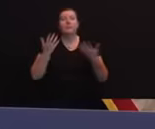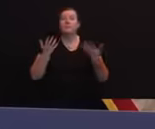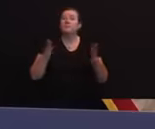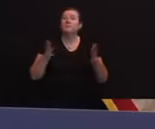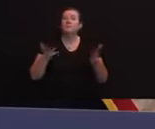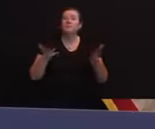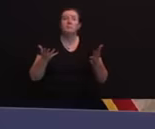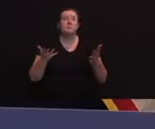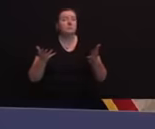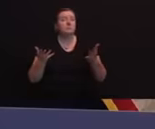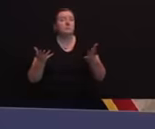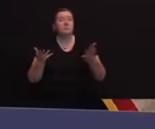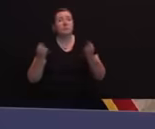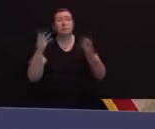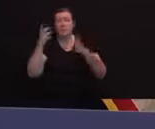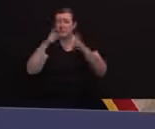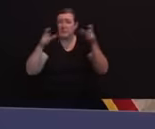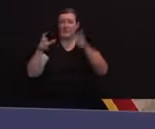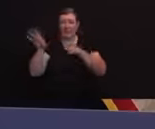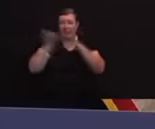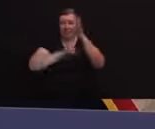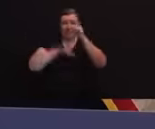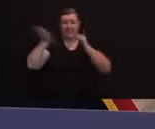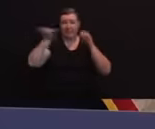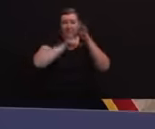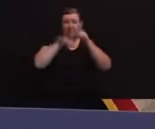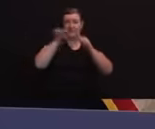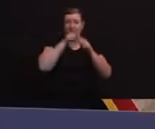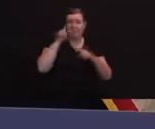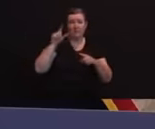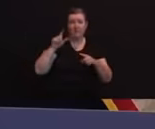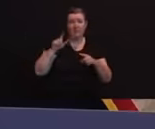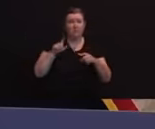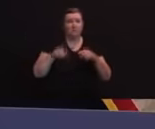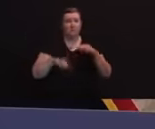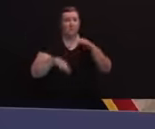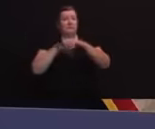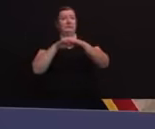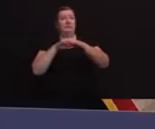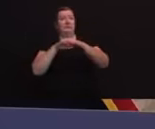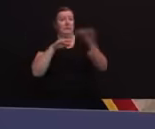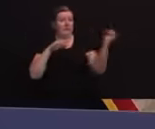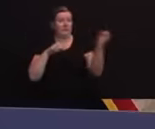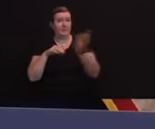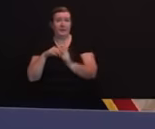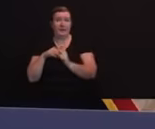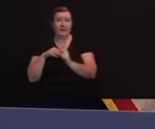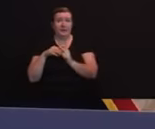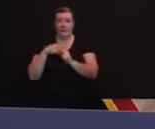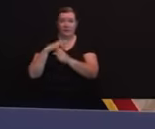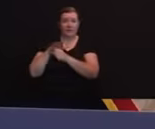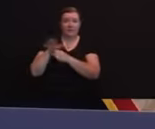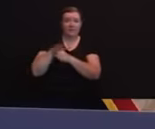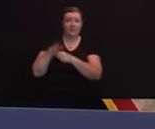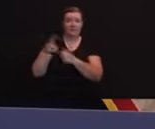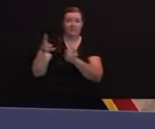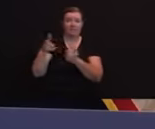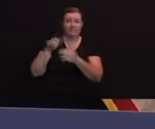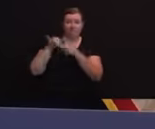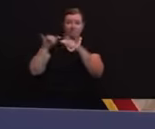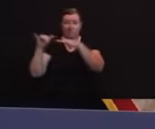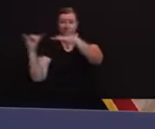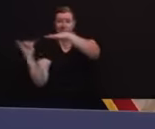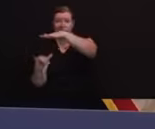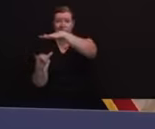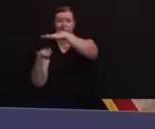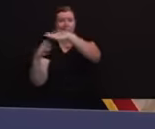and families should be informed of the possibility that if a resident leaves without a reservation or on the waiting